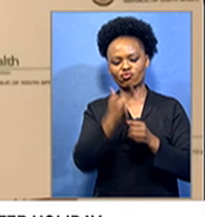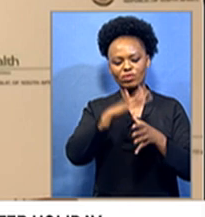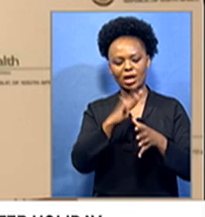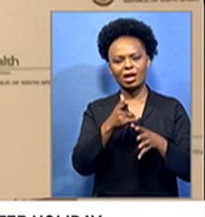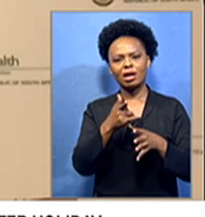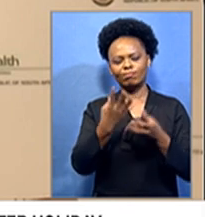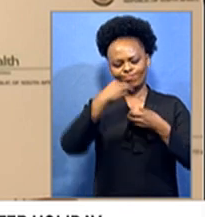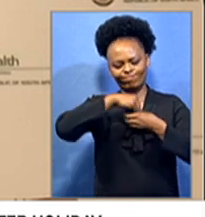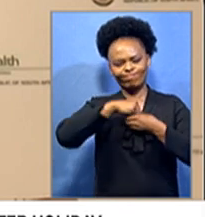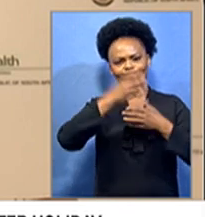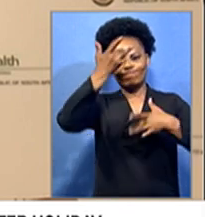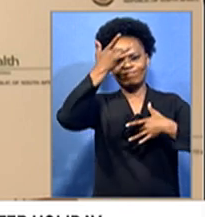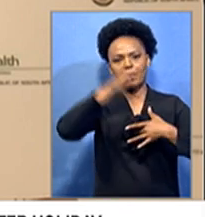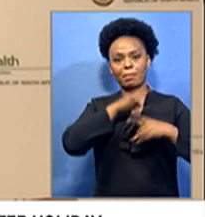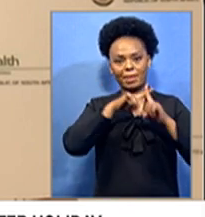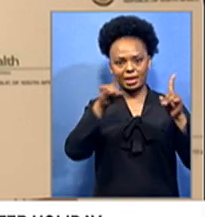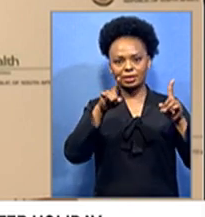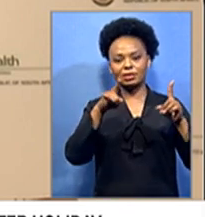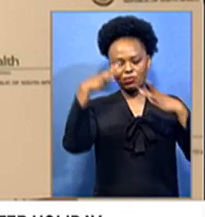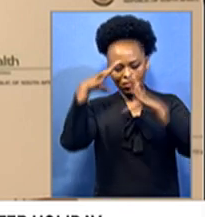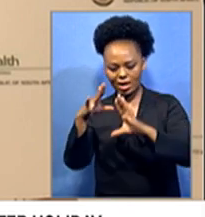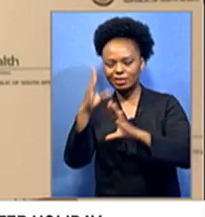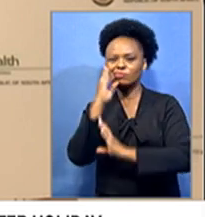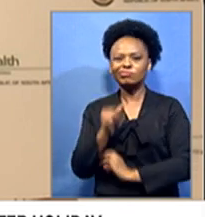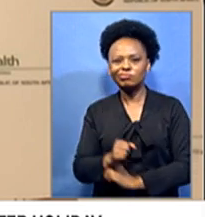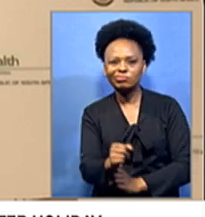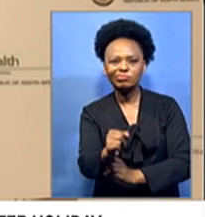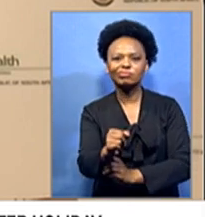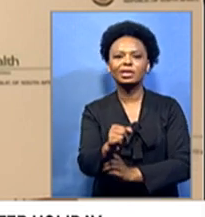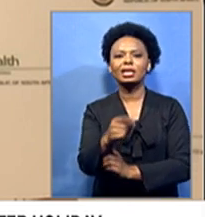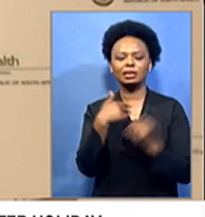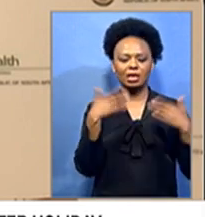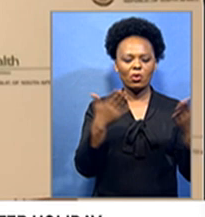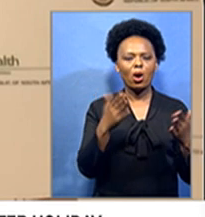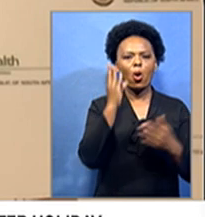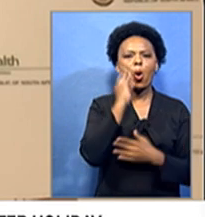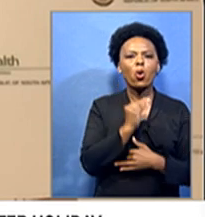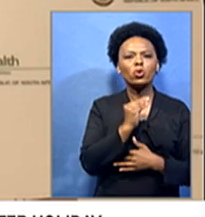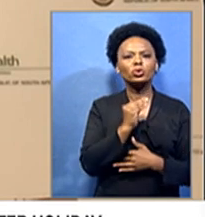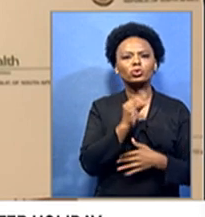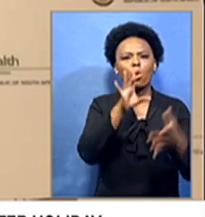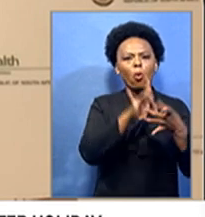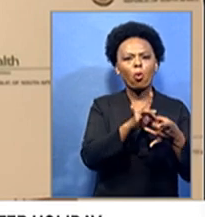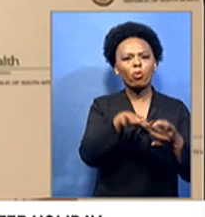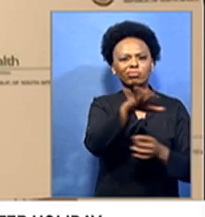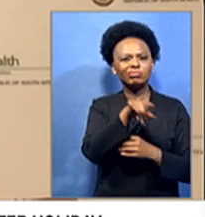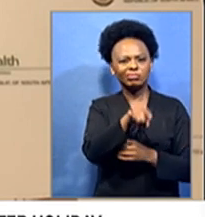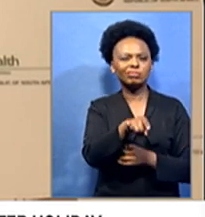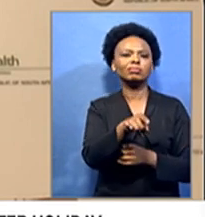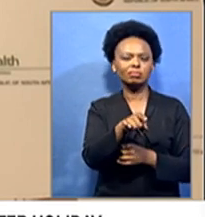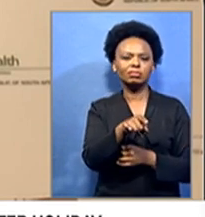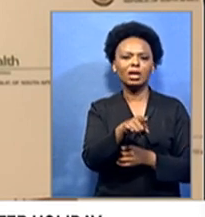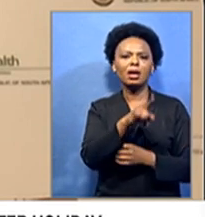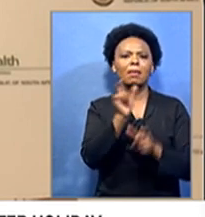the environment where they are, where you've got old age homes, when you've also got people who are coming to hospital for